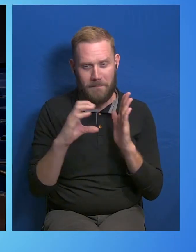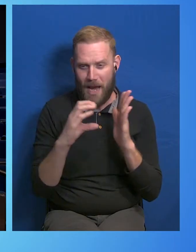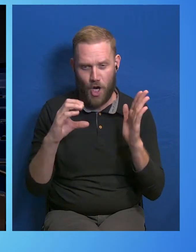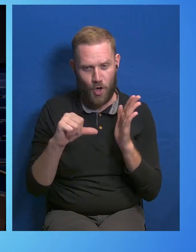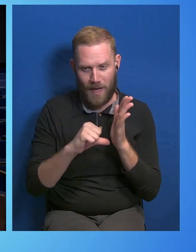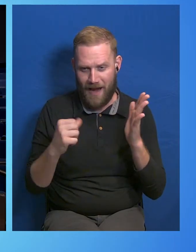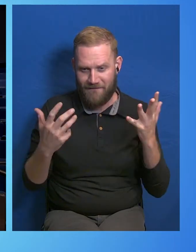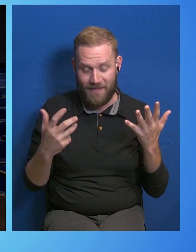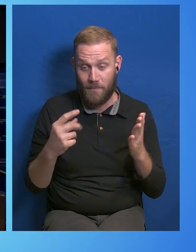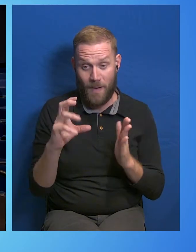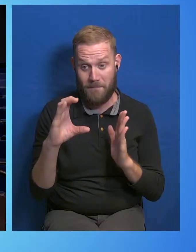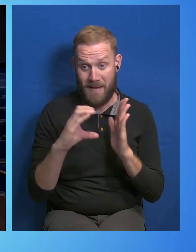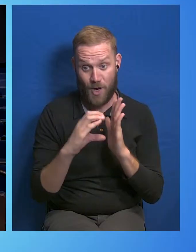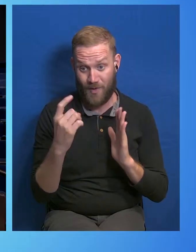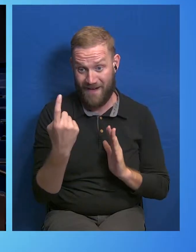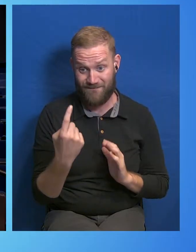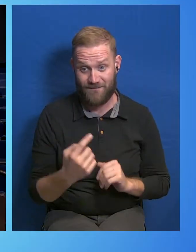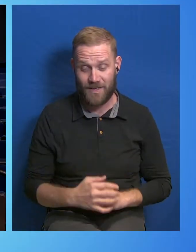paragraph.